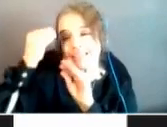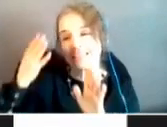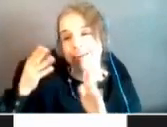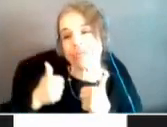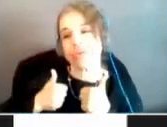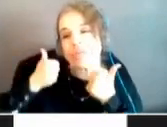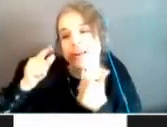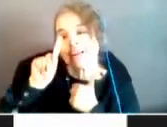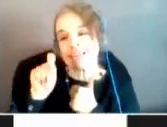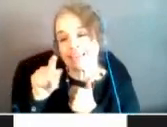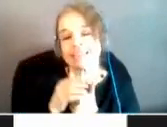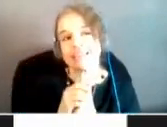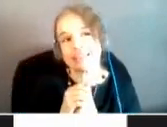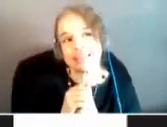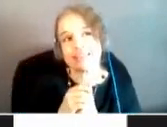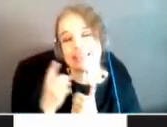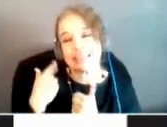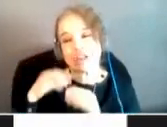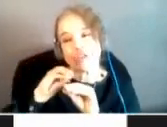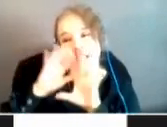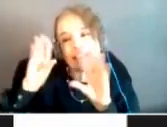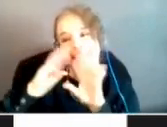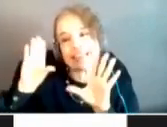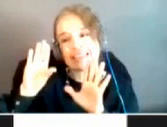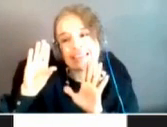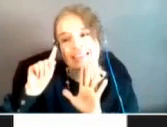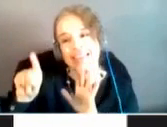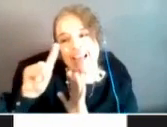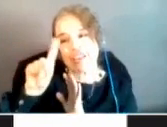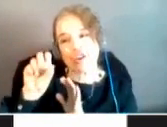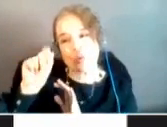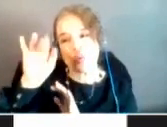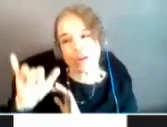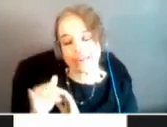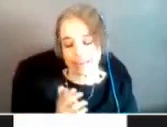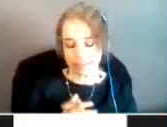Live? We might need some clarification from Stacy on that question.